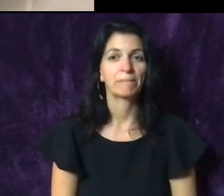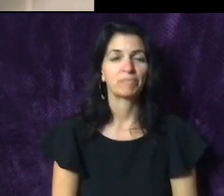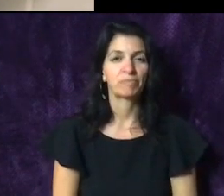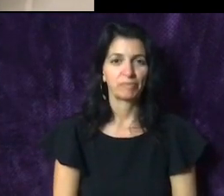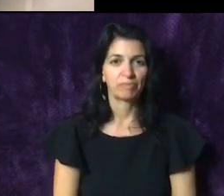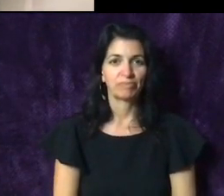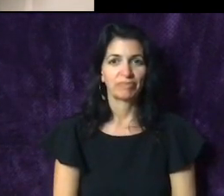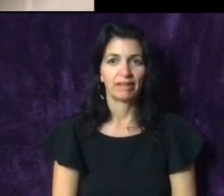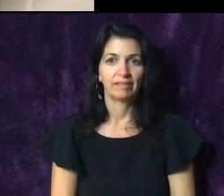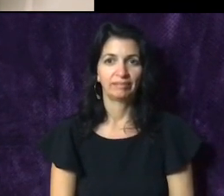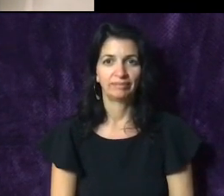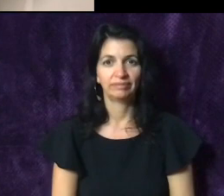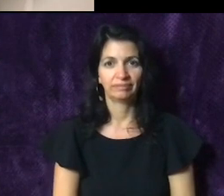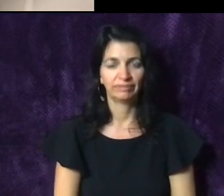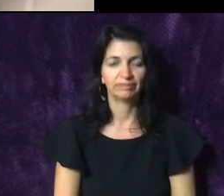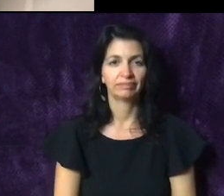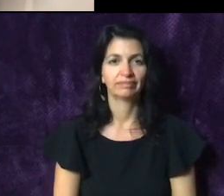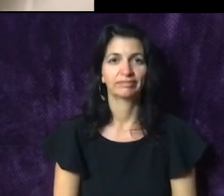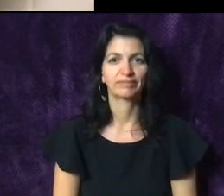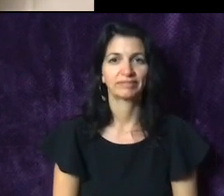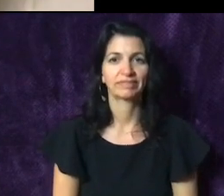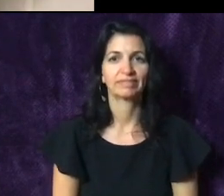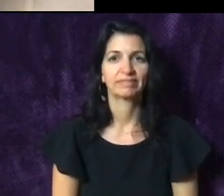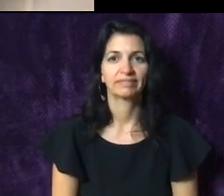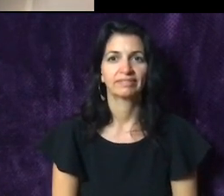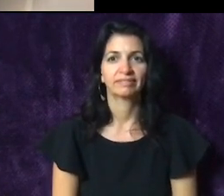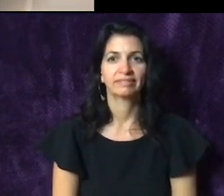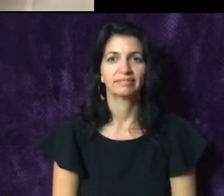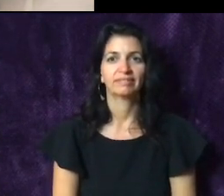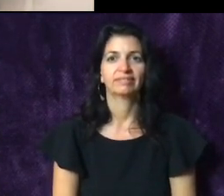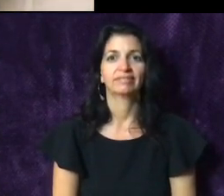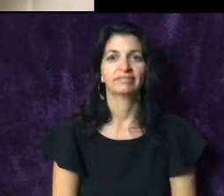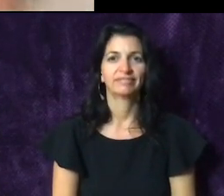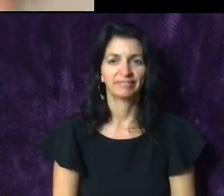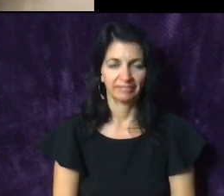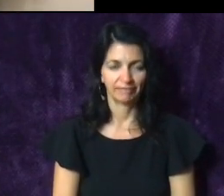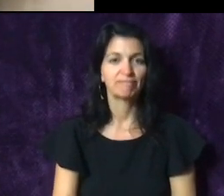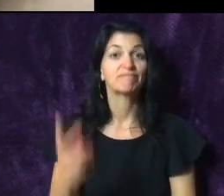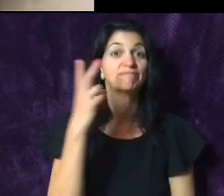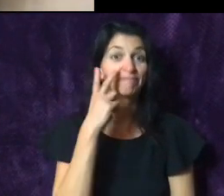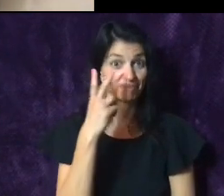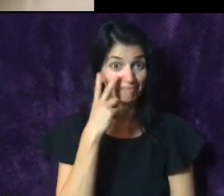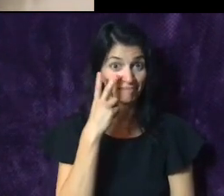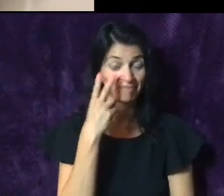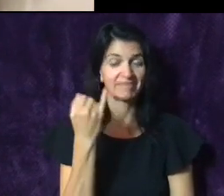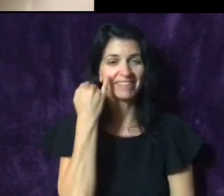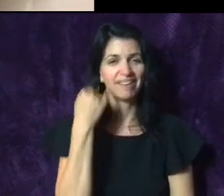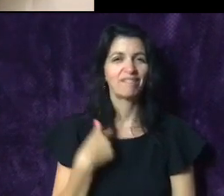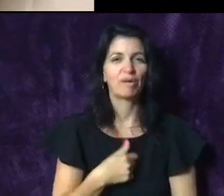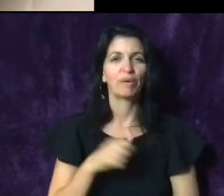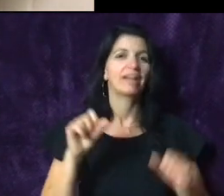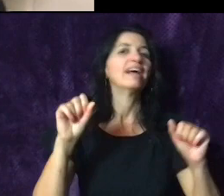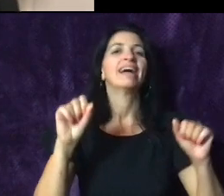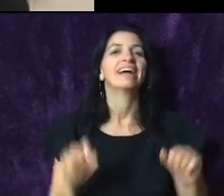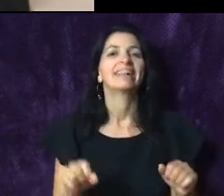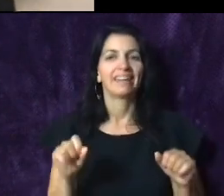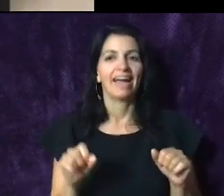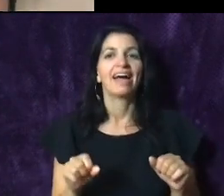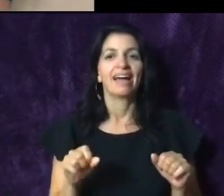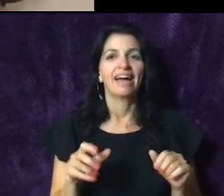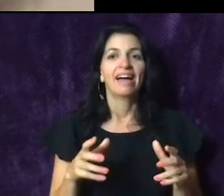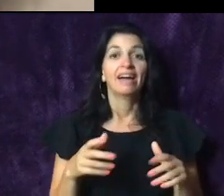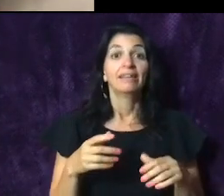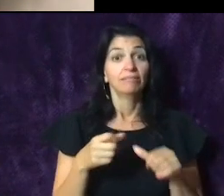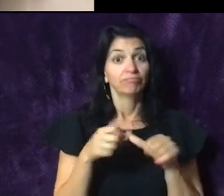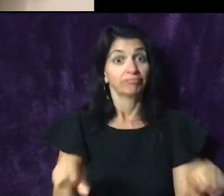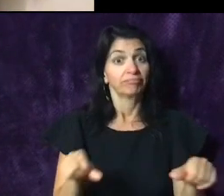because we know what they mean at this point, right? Awesome. So let's see if we can take